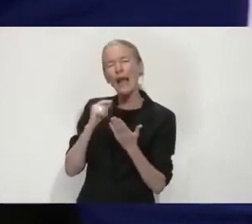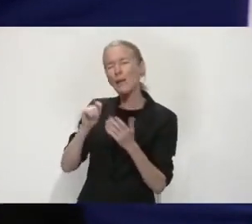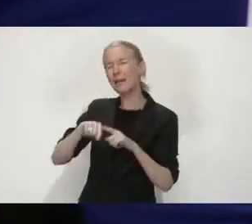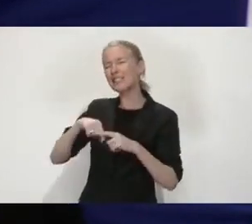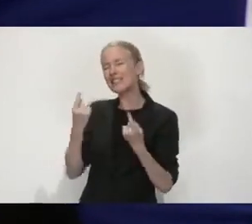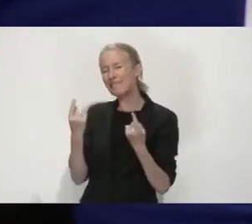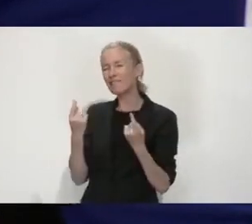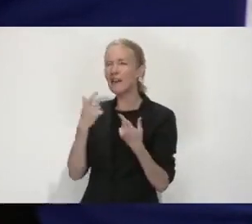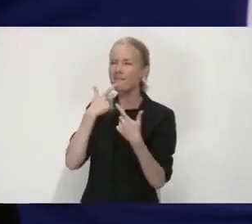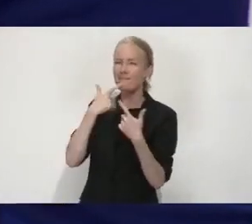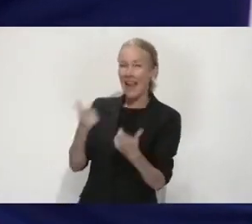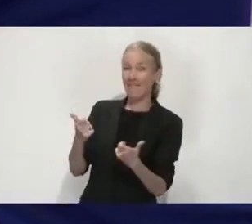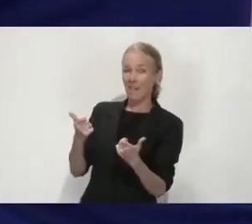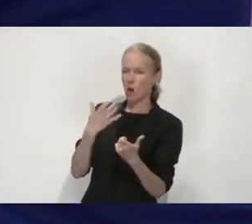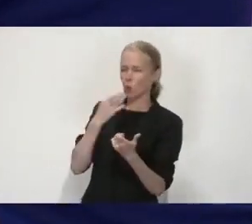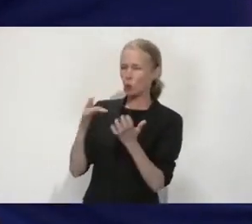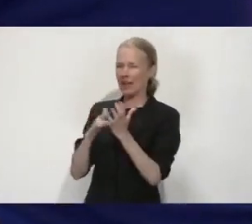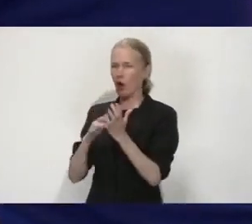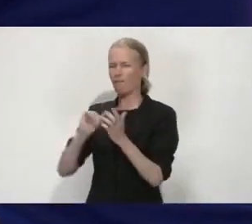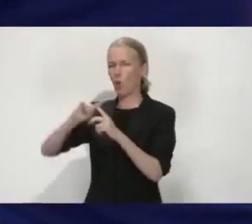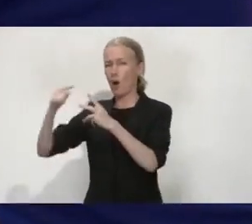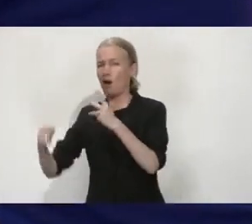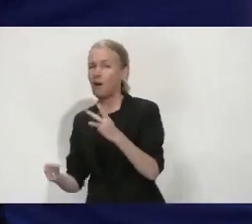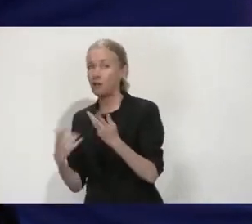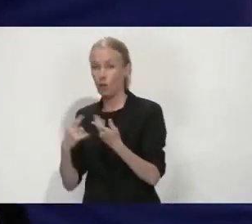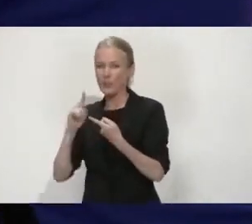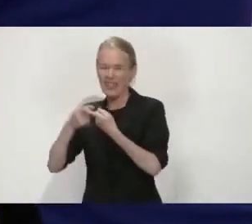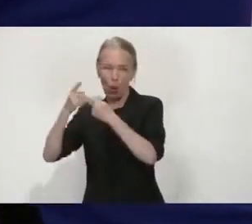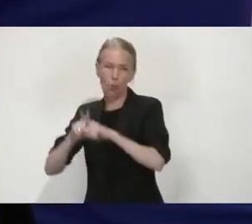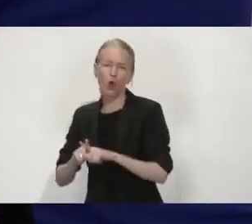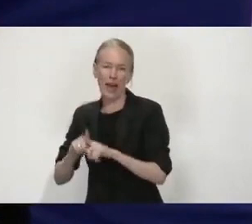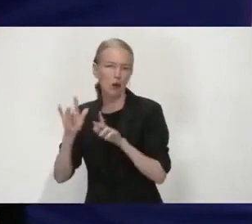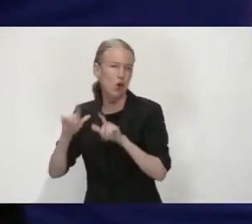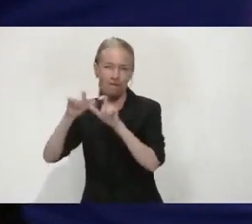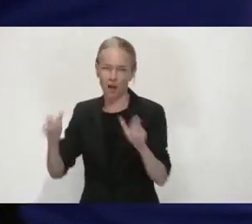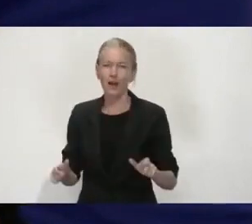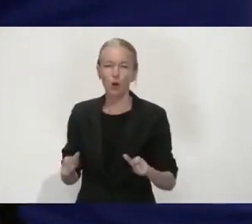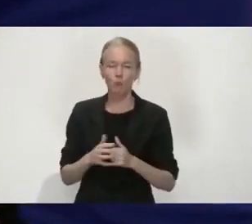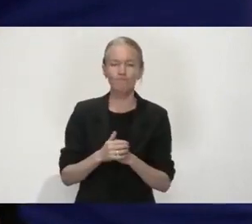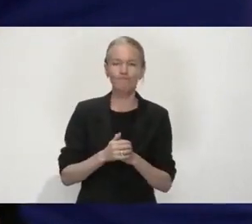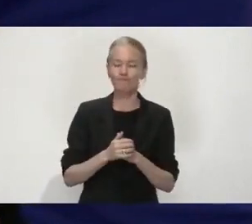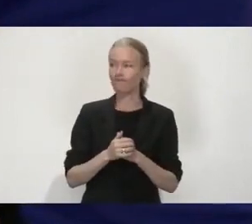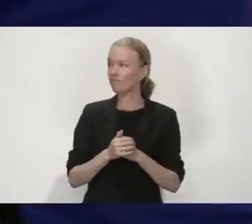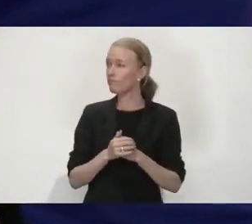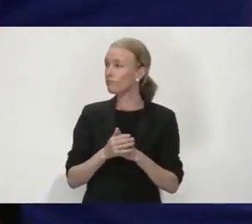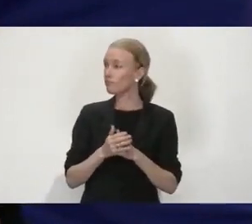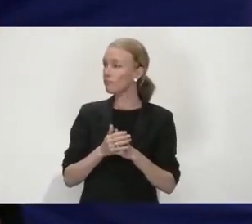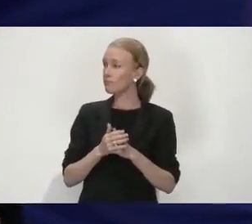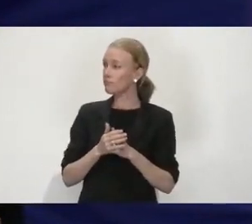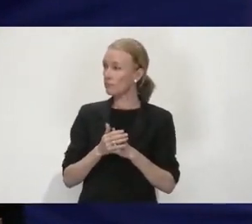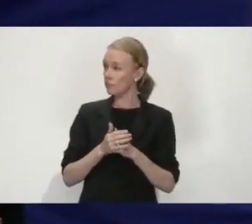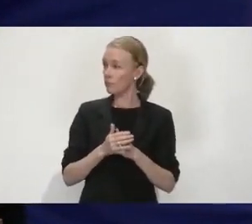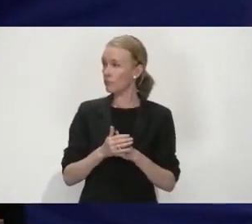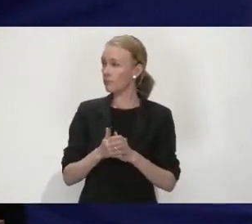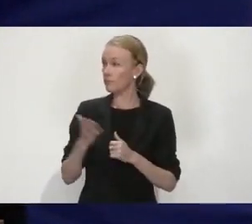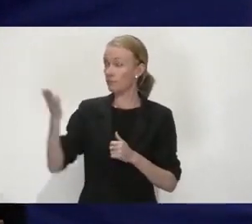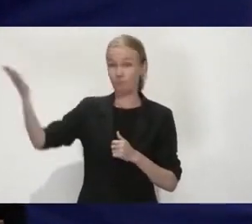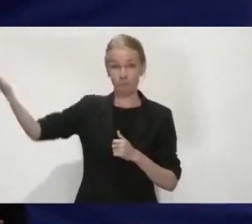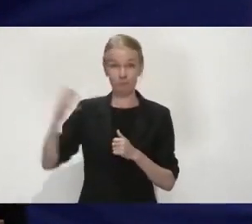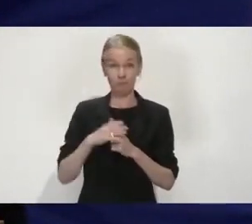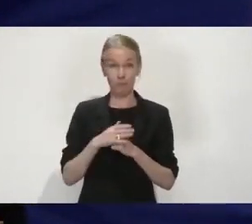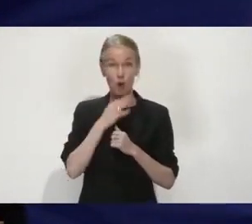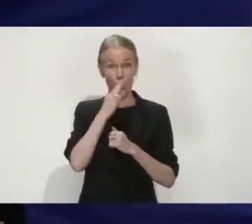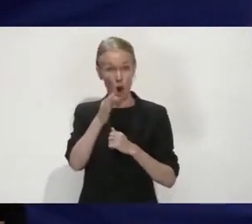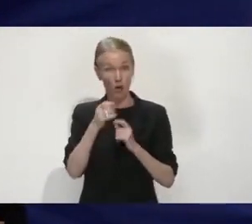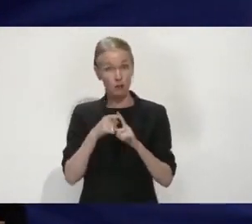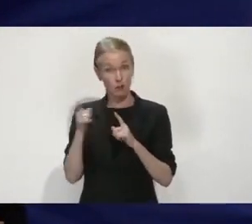way. So that's what we're just working through with the team at the moment. Yes, do you have any update on when the regular testing